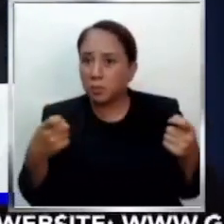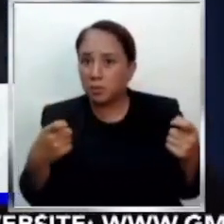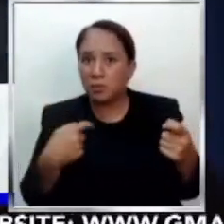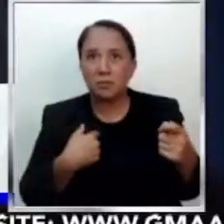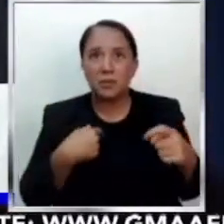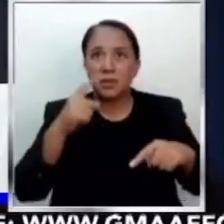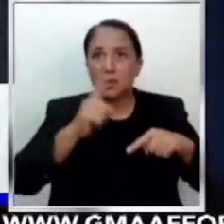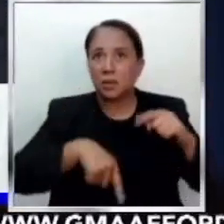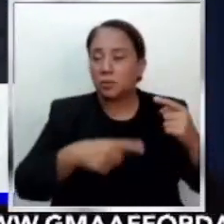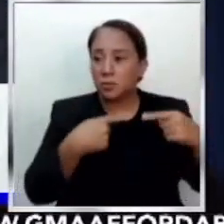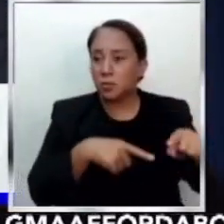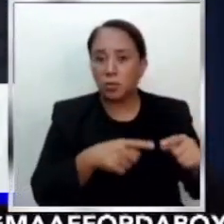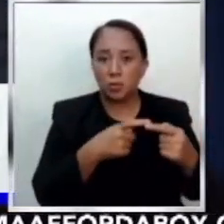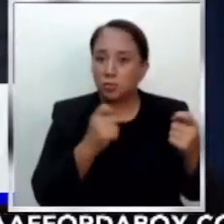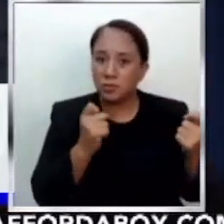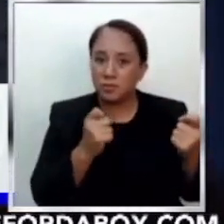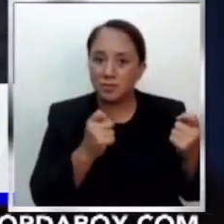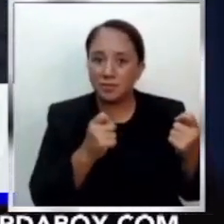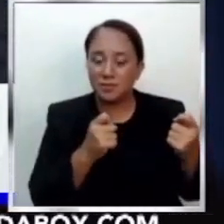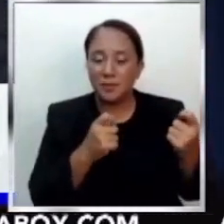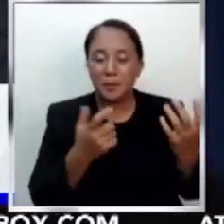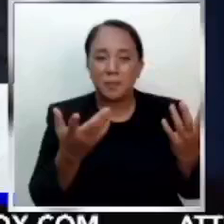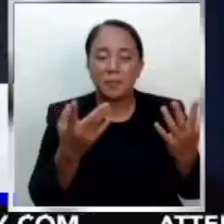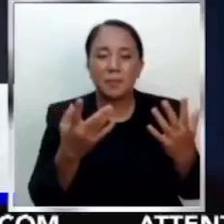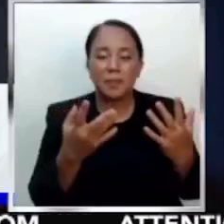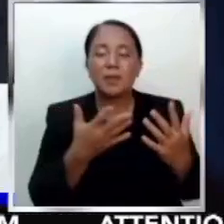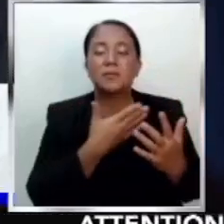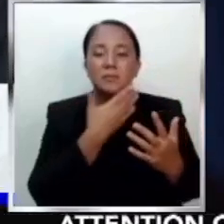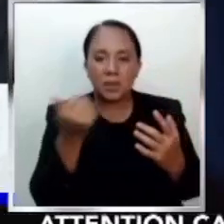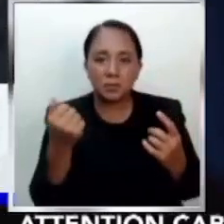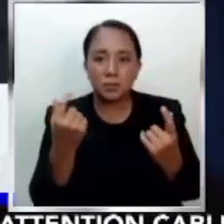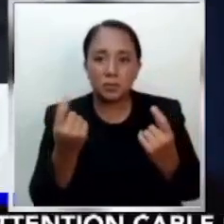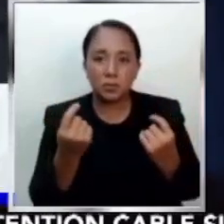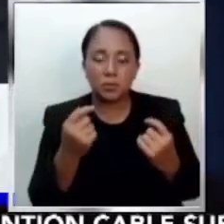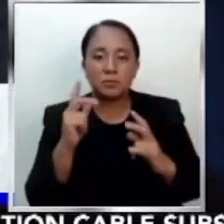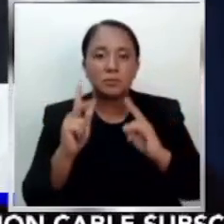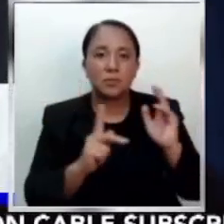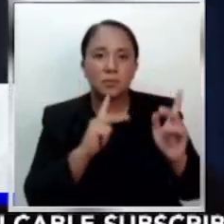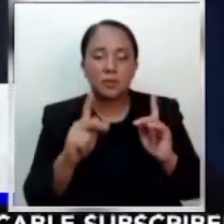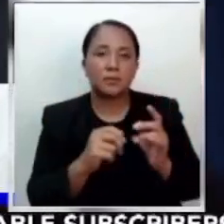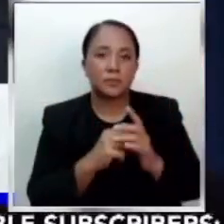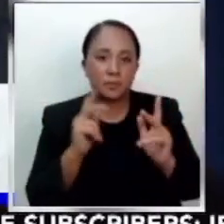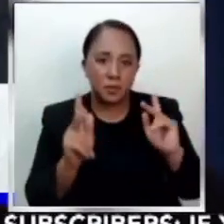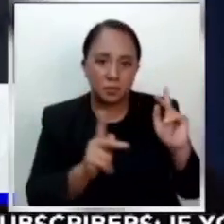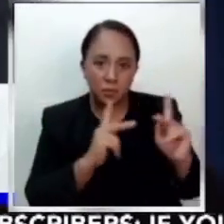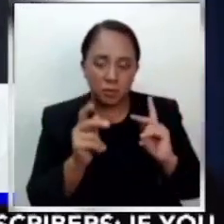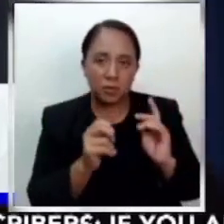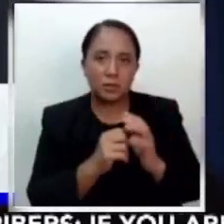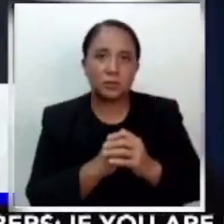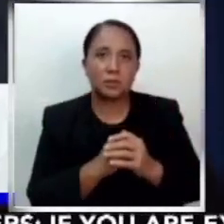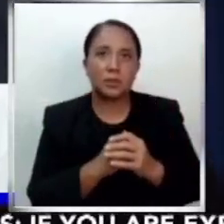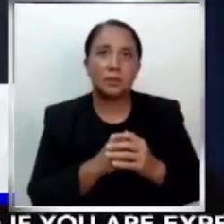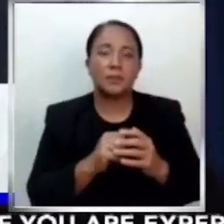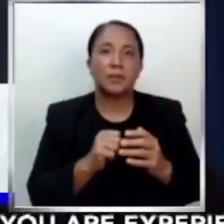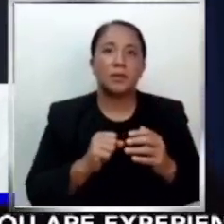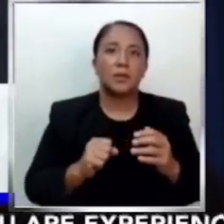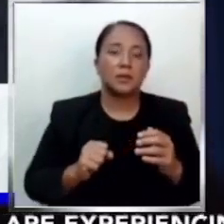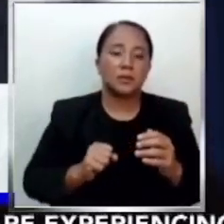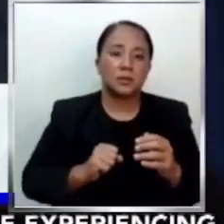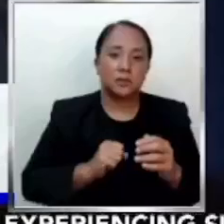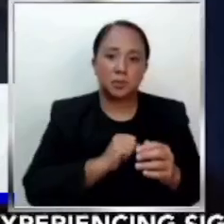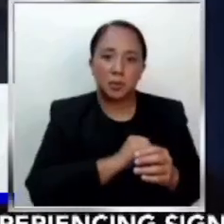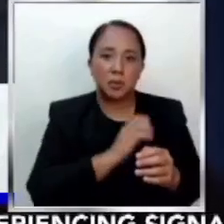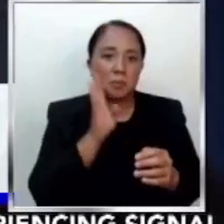opposition. So definitely, people like Sen Bongo, Sen Bato, Sen